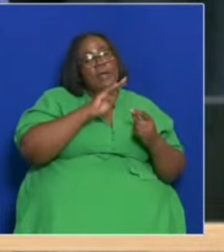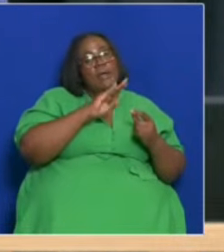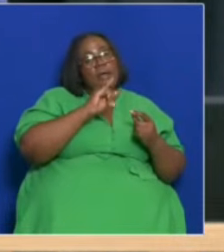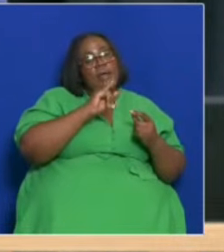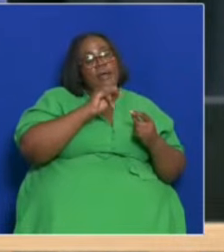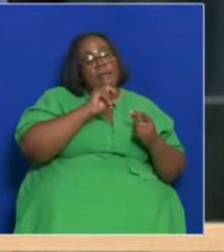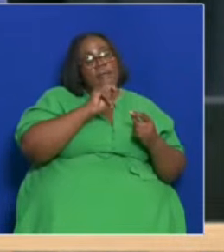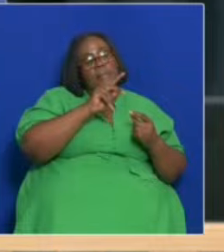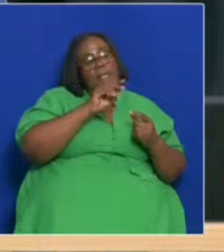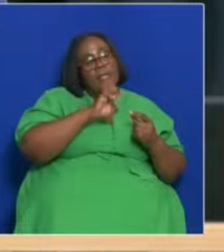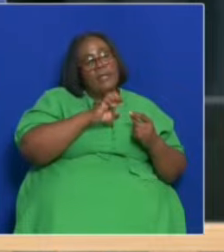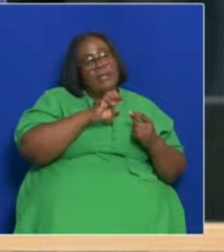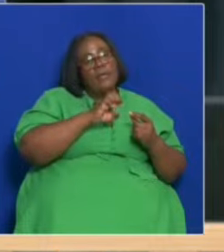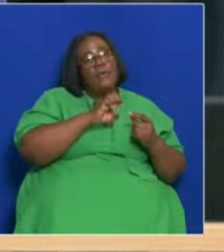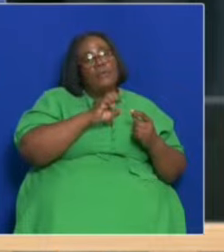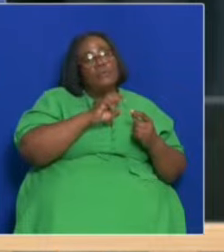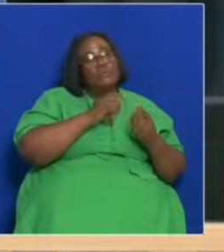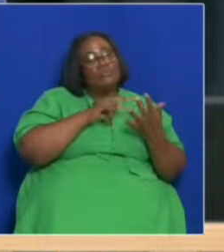reporting through.